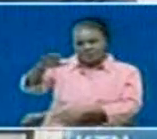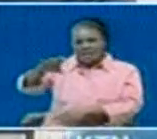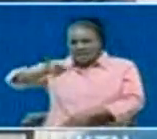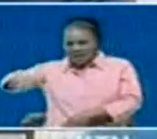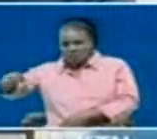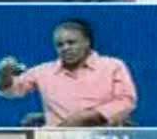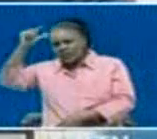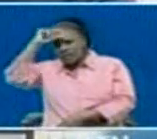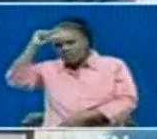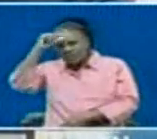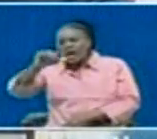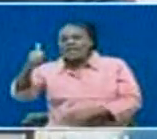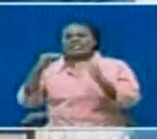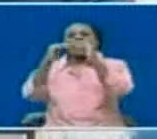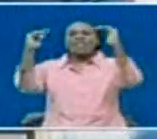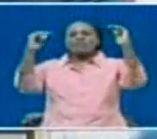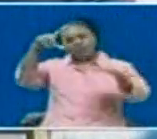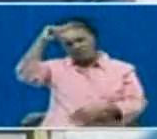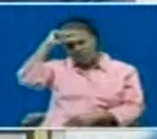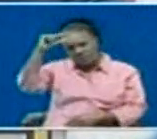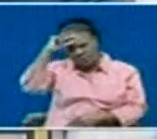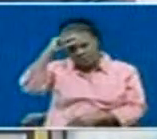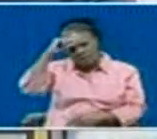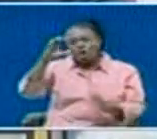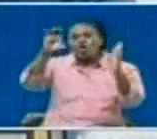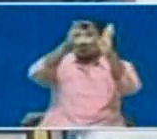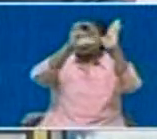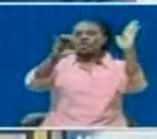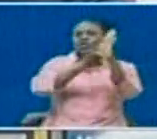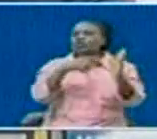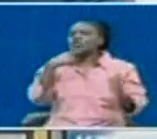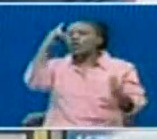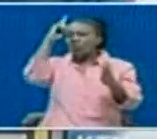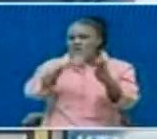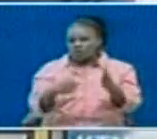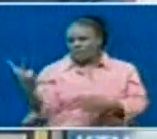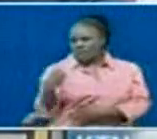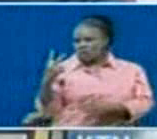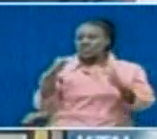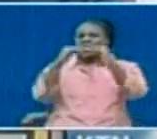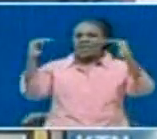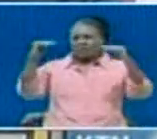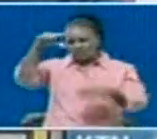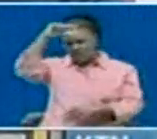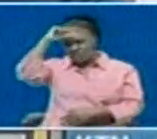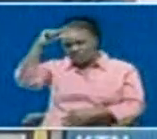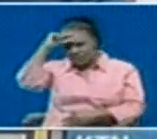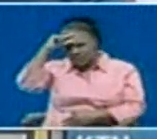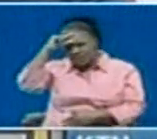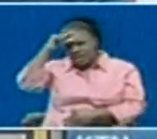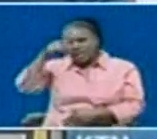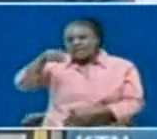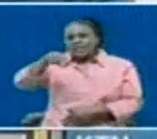County governments is another level of government, and the constitution talks about the two levels of government in